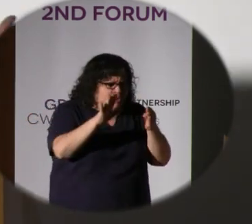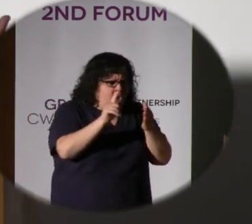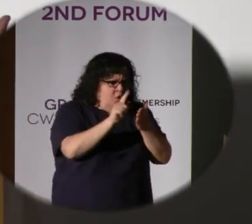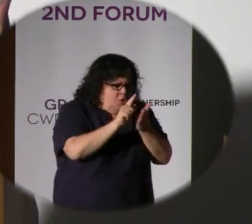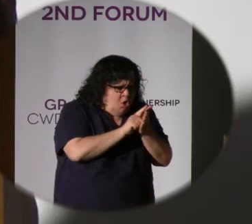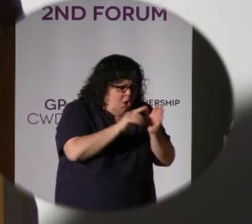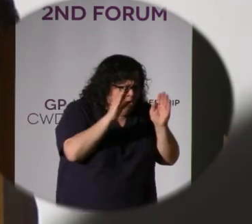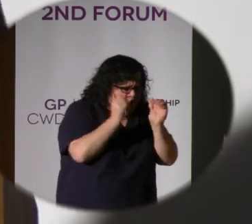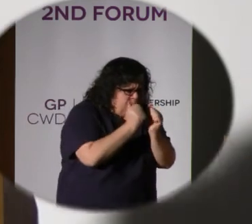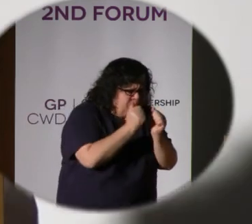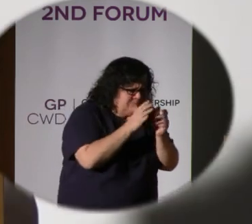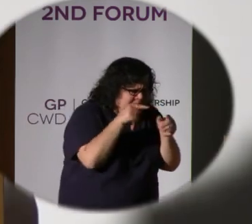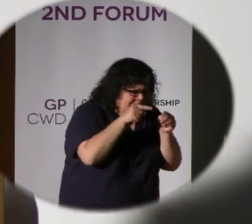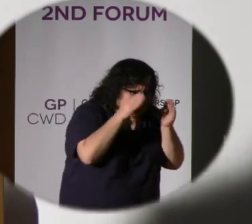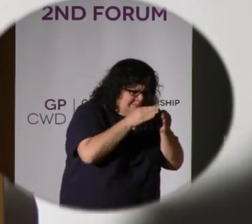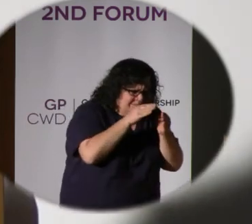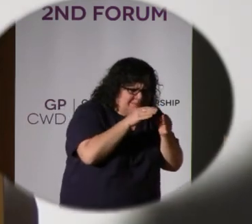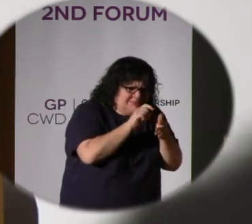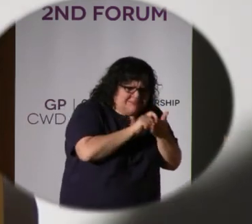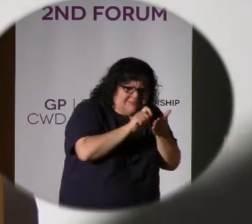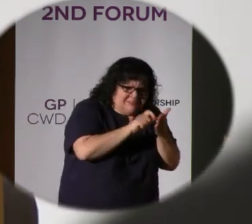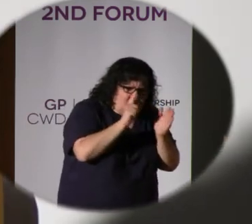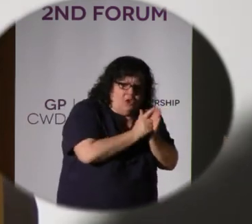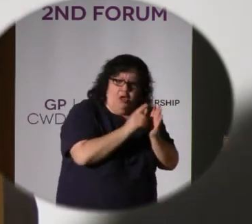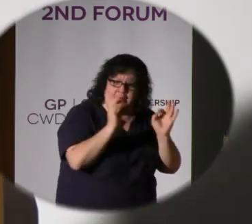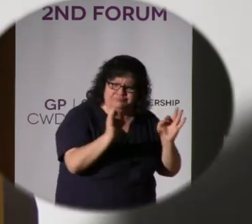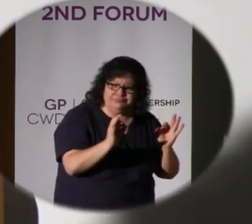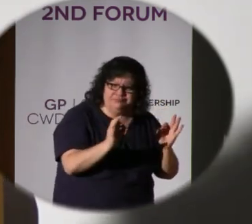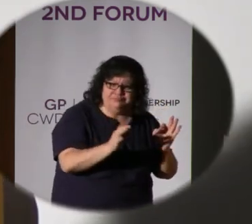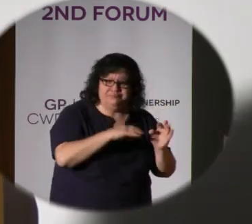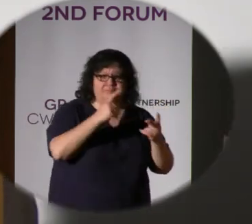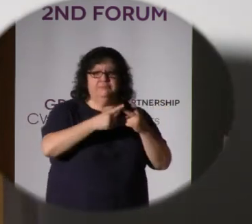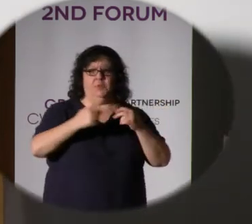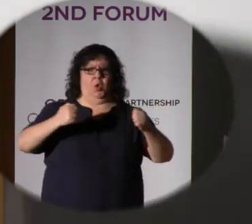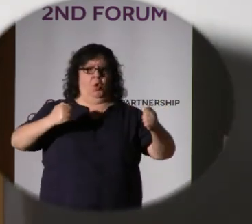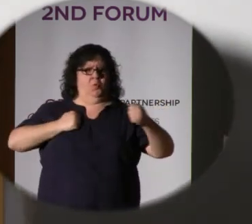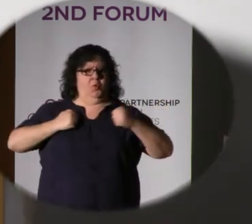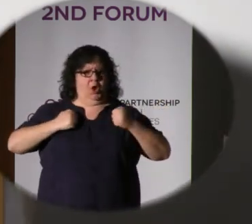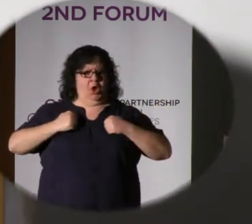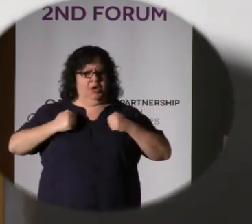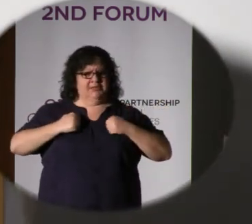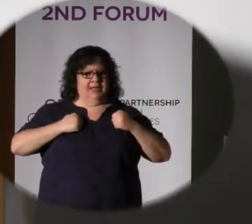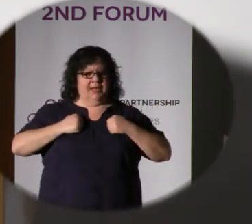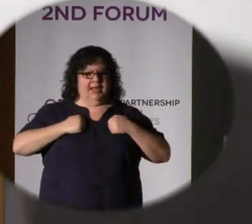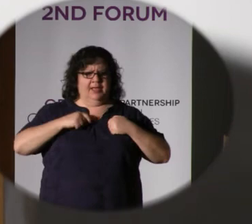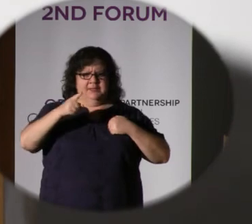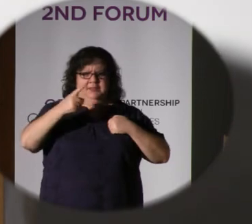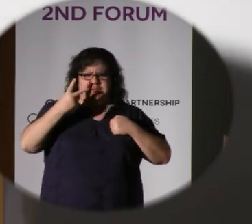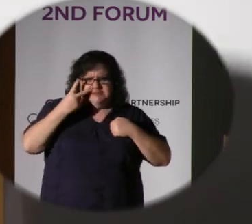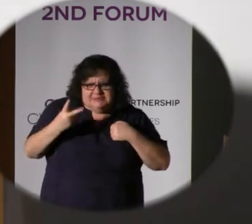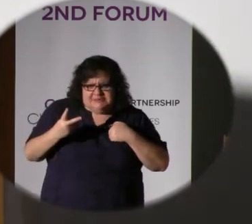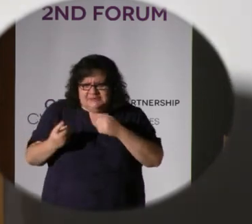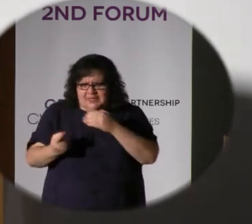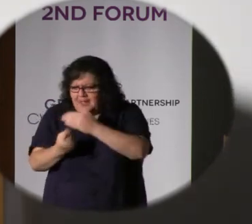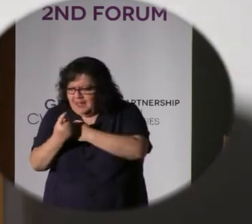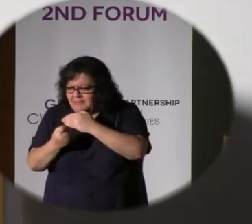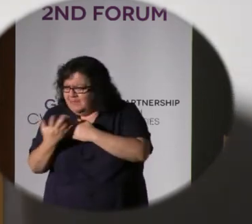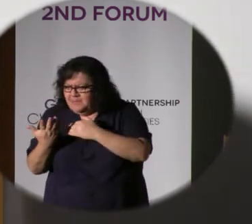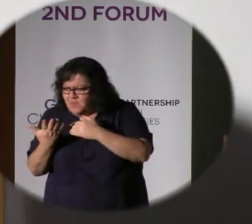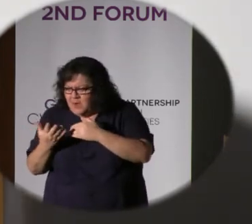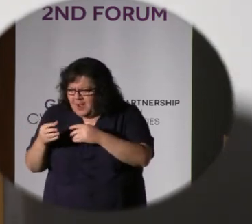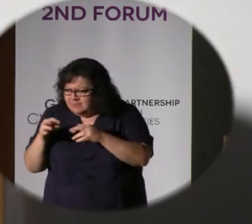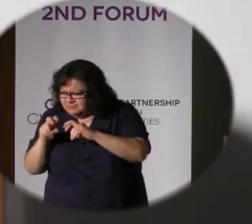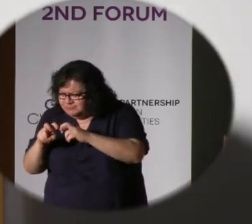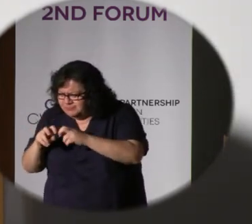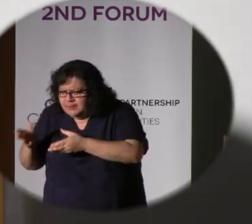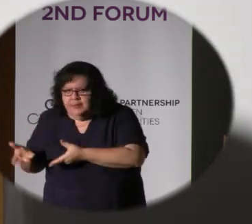going on and they lead from behind and help the government really to, you know, drive the whole process.